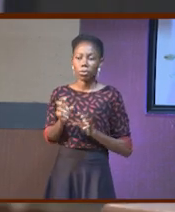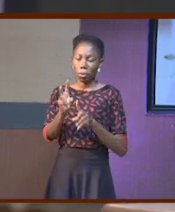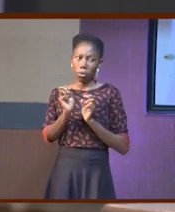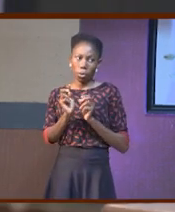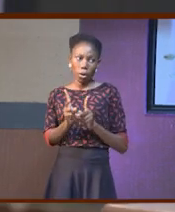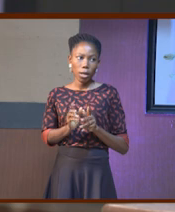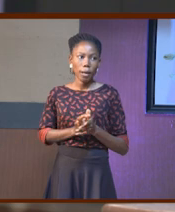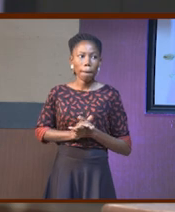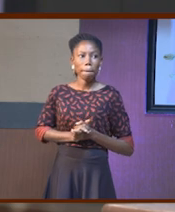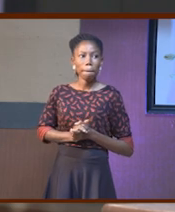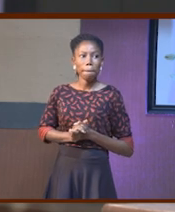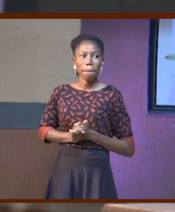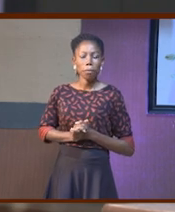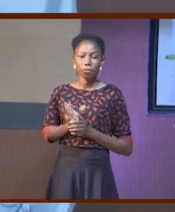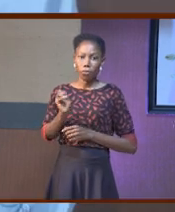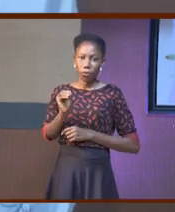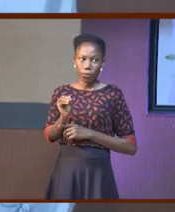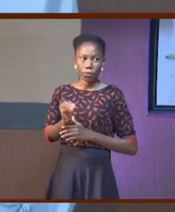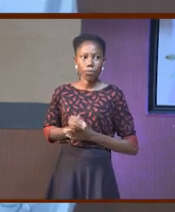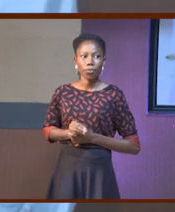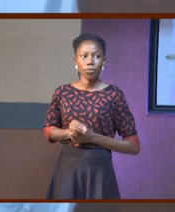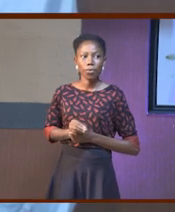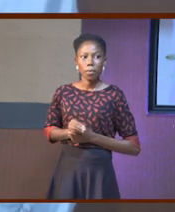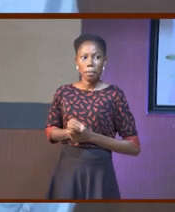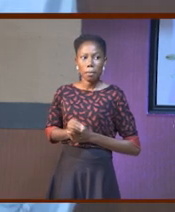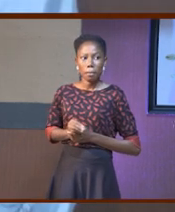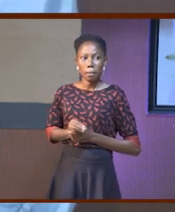Okay, ma. All right. So,